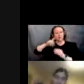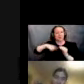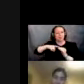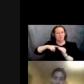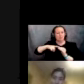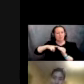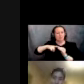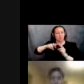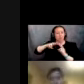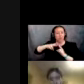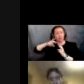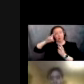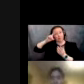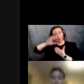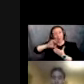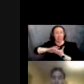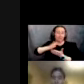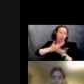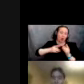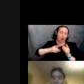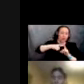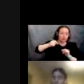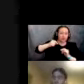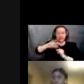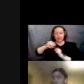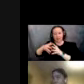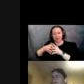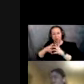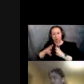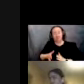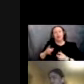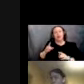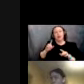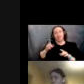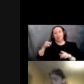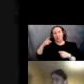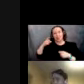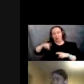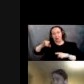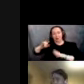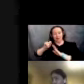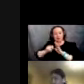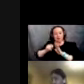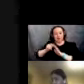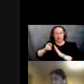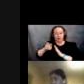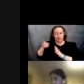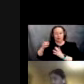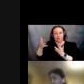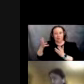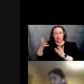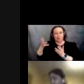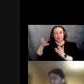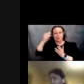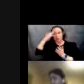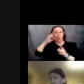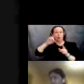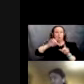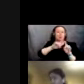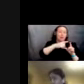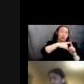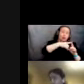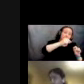and American, though at the time, of course, census takers probably wouldn't have known the difference between various Asian countries. So they may have not